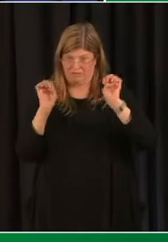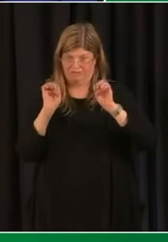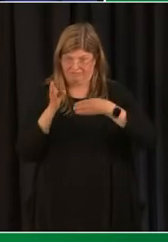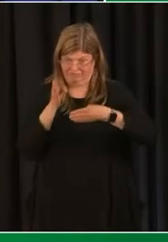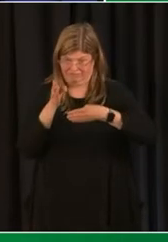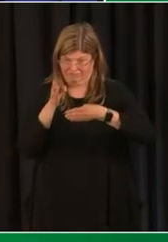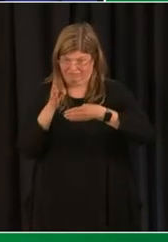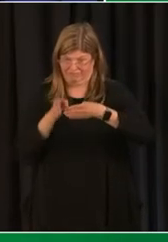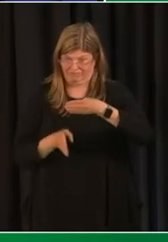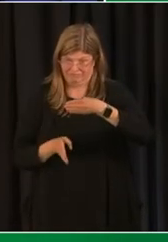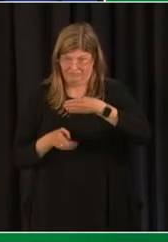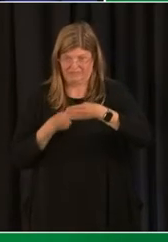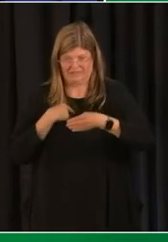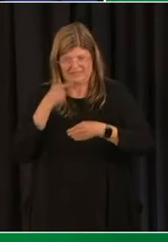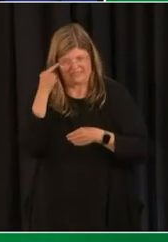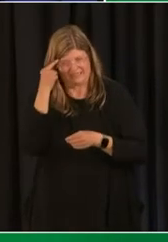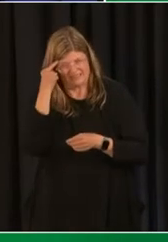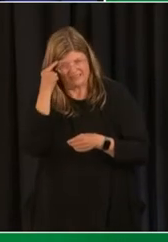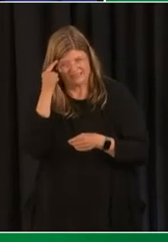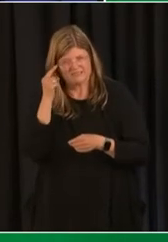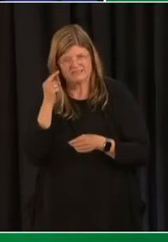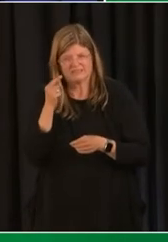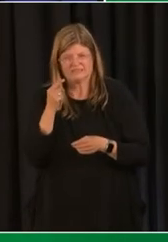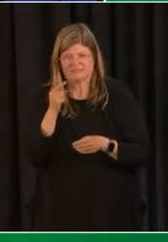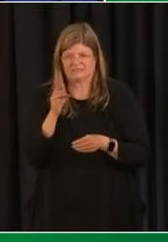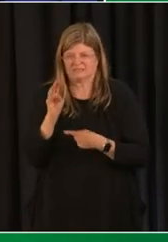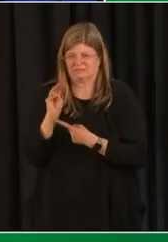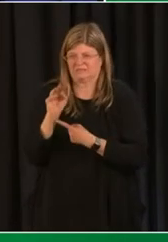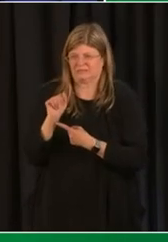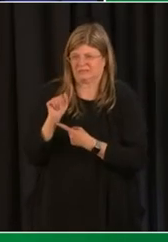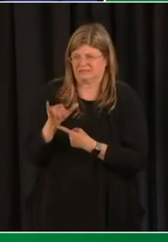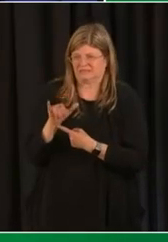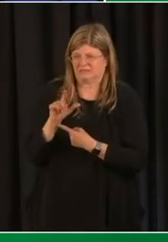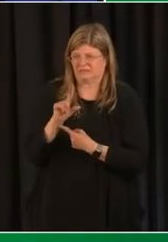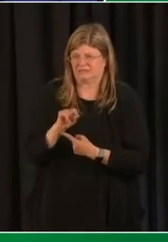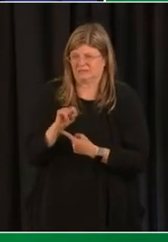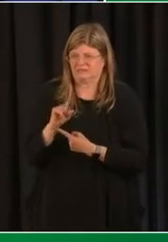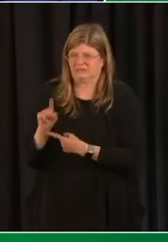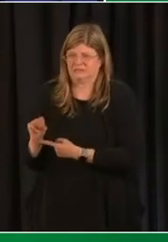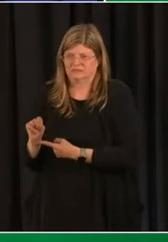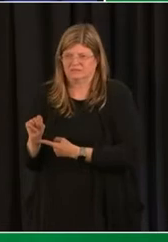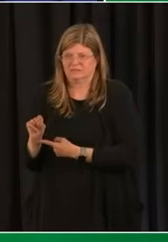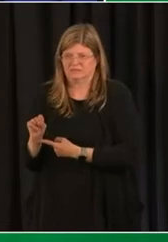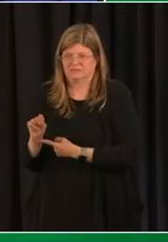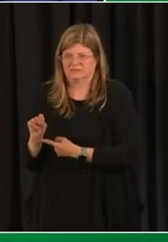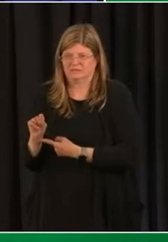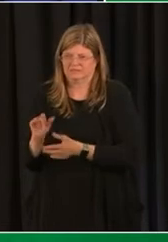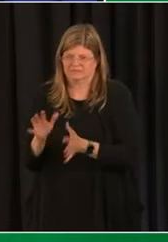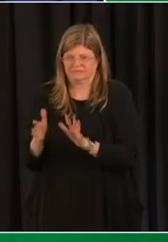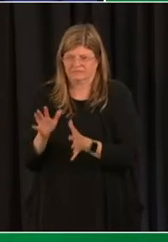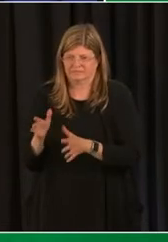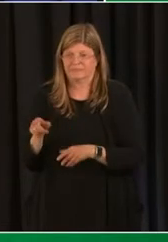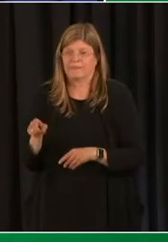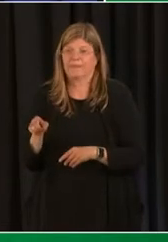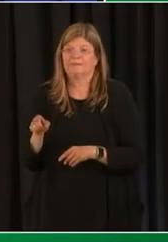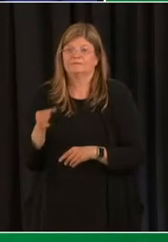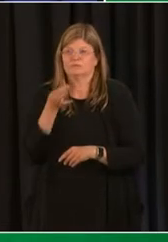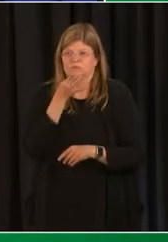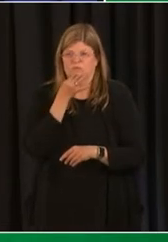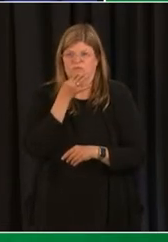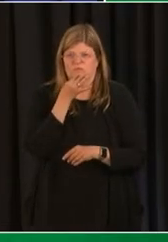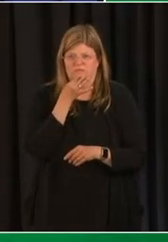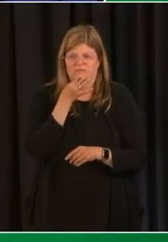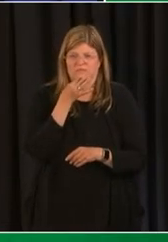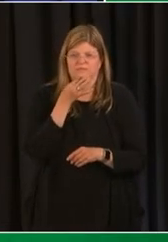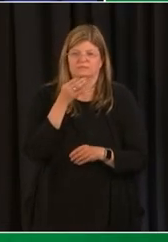that ends on the 20th of May, yes. I believe, 20th of May. So it's coming up very soon.